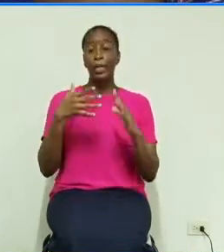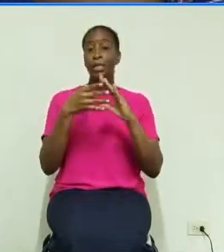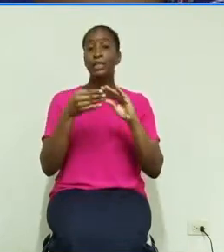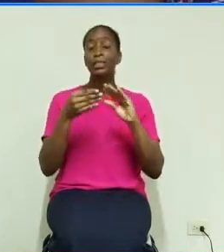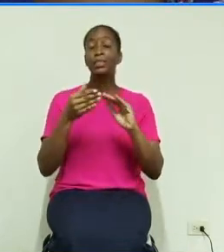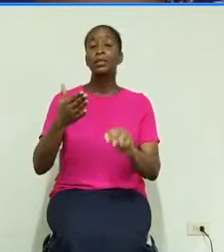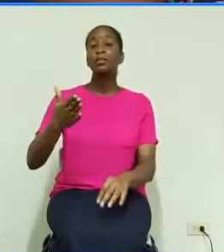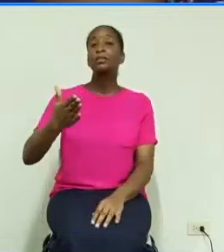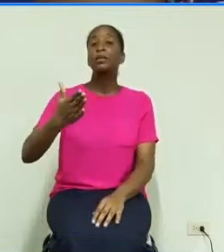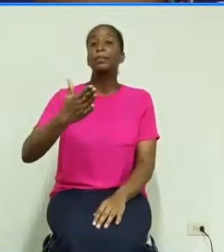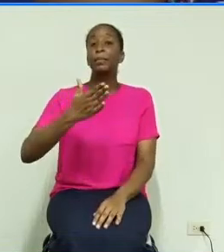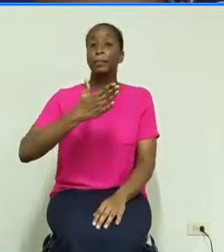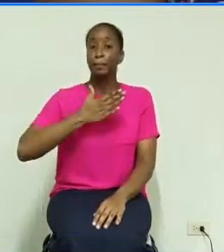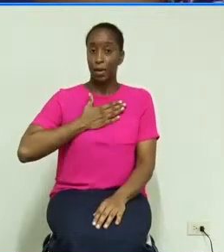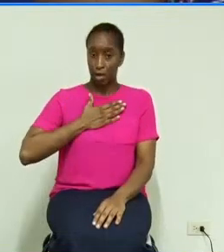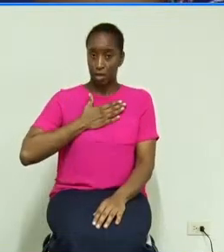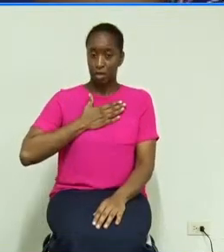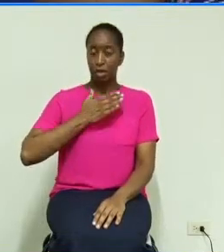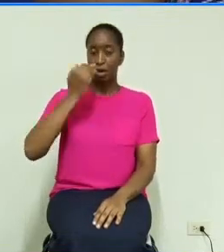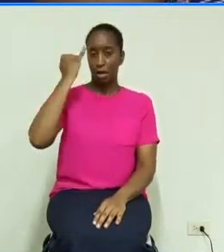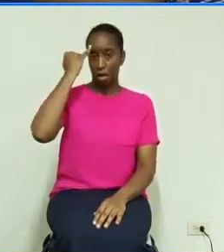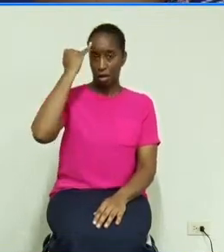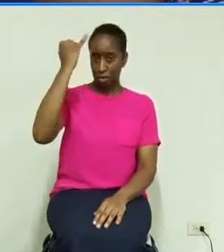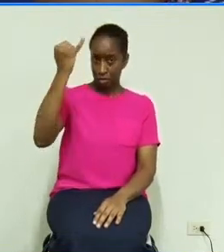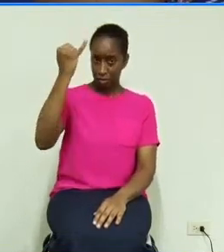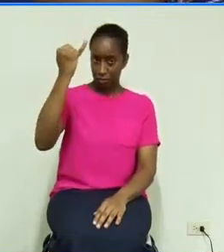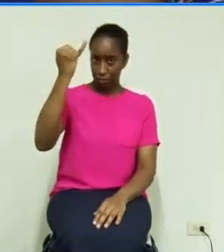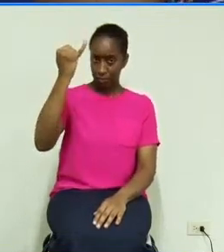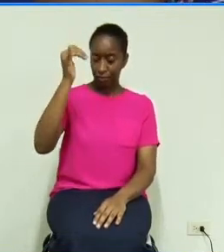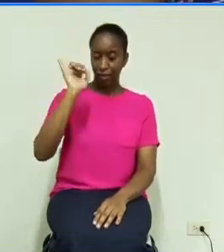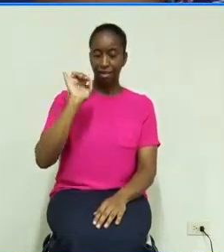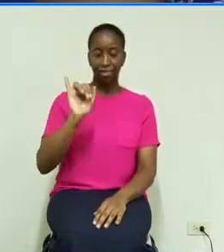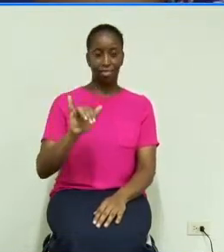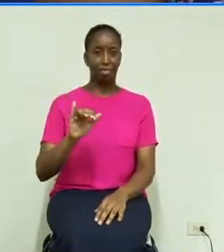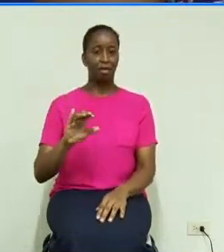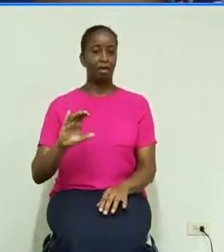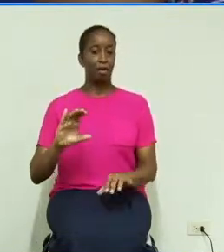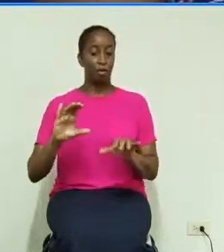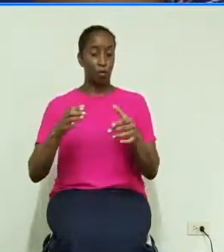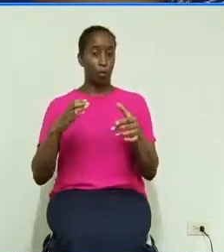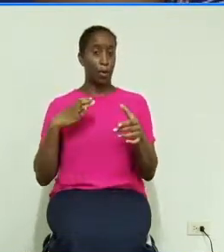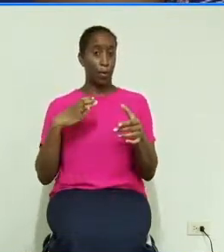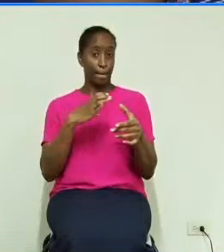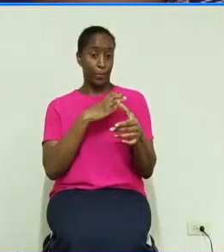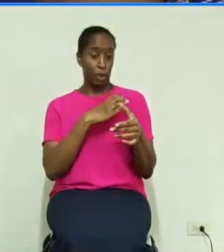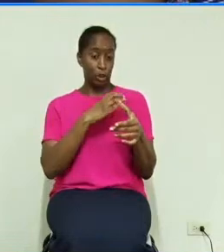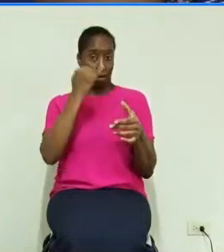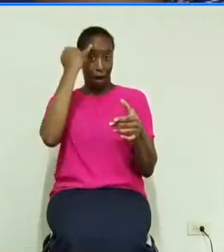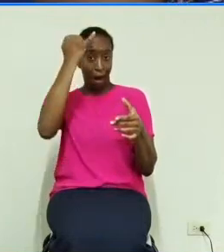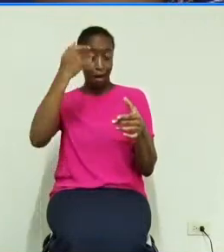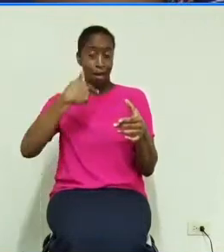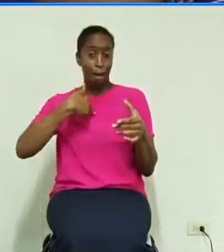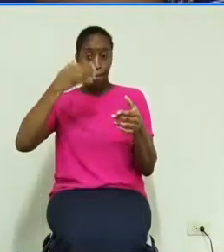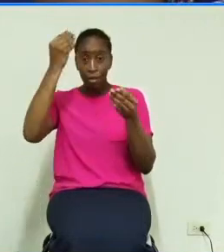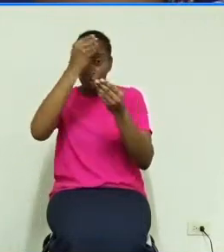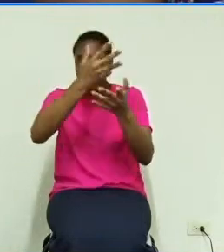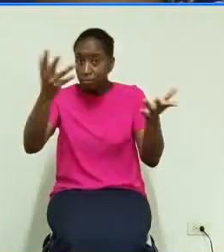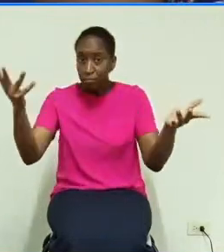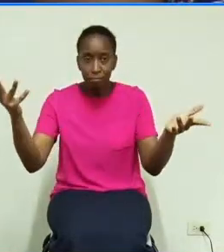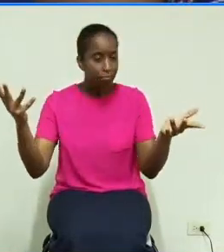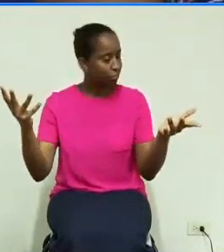to be interpreted as those of the Constitution Reform Commission. Our work is still ongoing, and therefore you do not go away